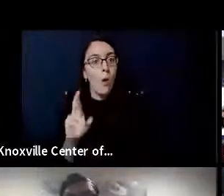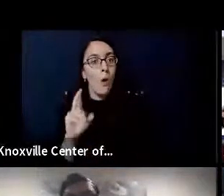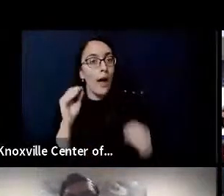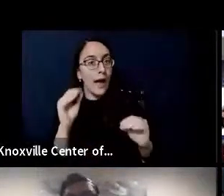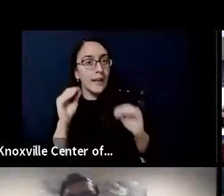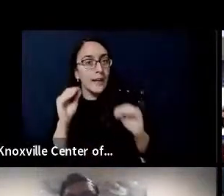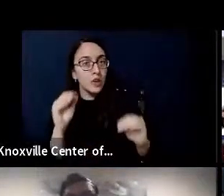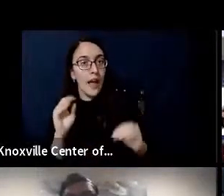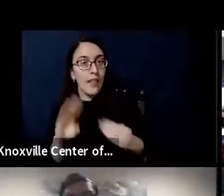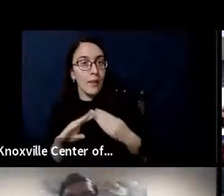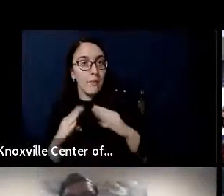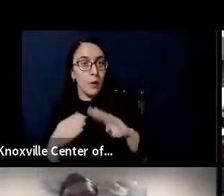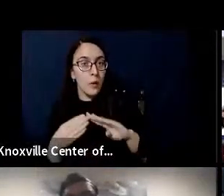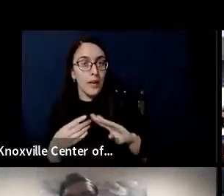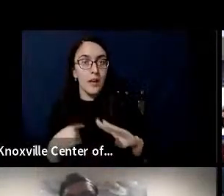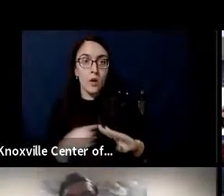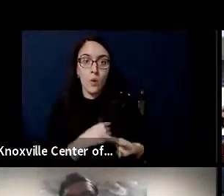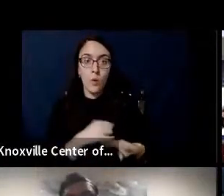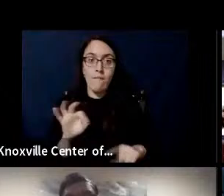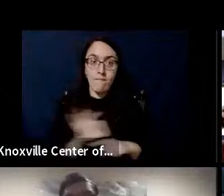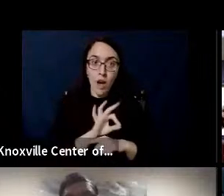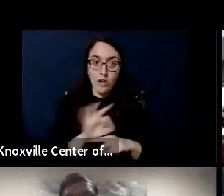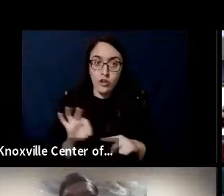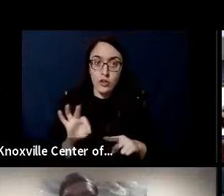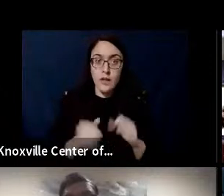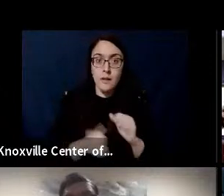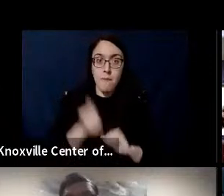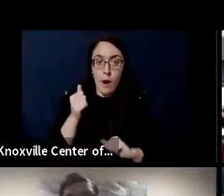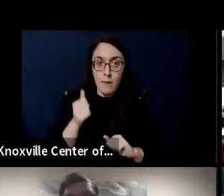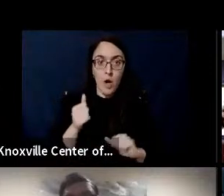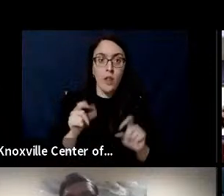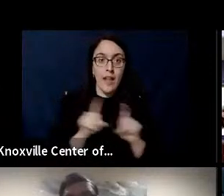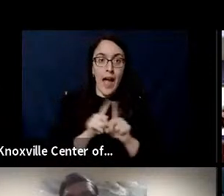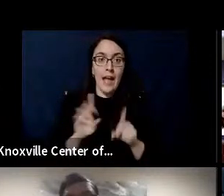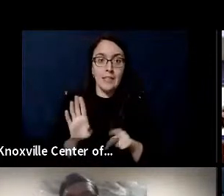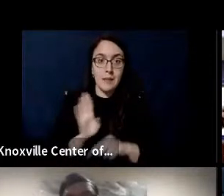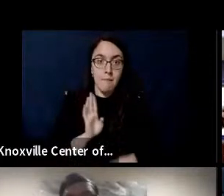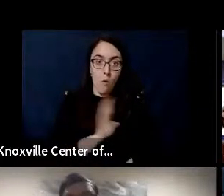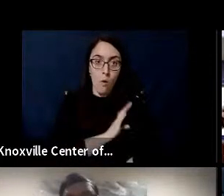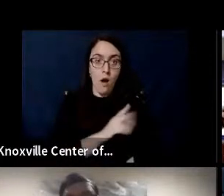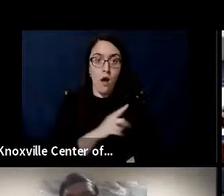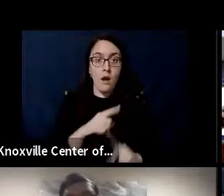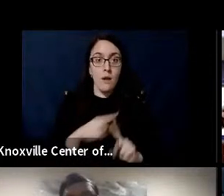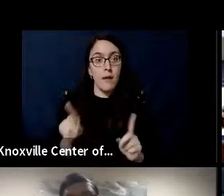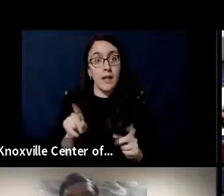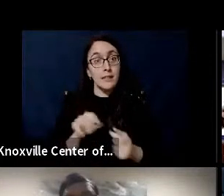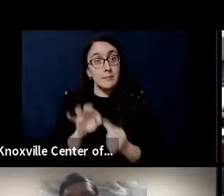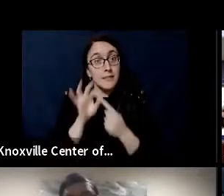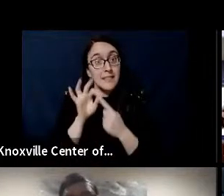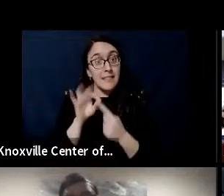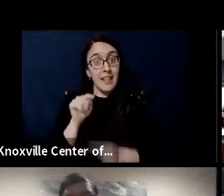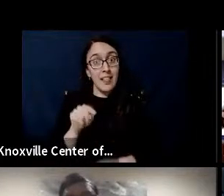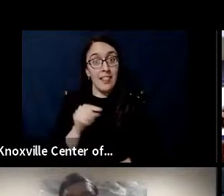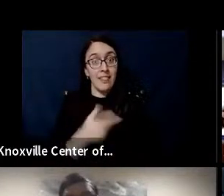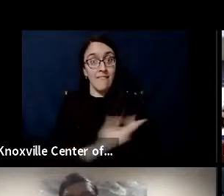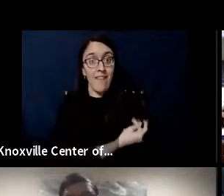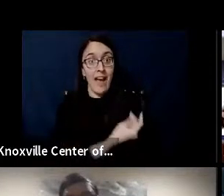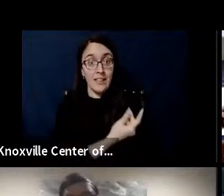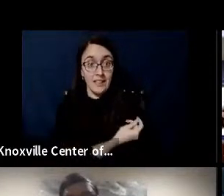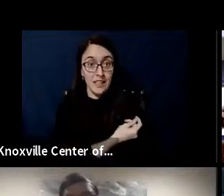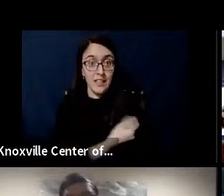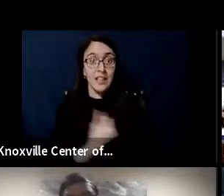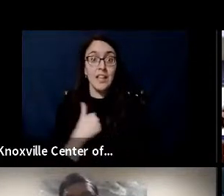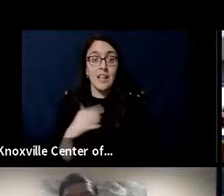I mean, we are functioning as a board primarily, but certainly the vaccine, I mentioned at the last meeting